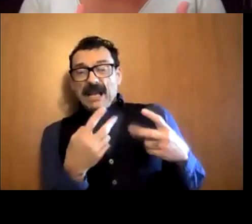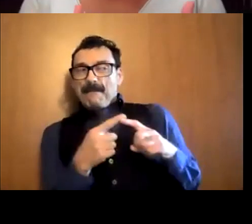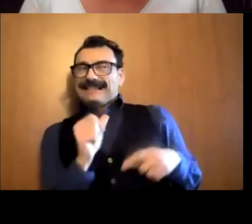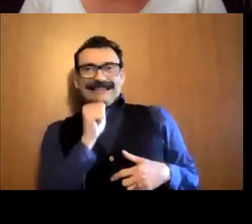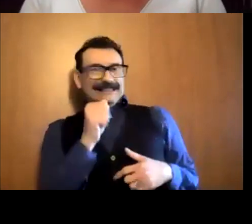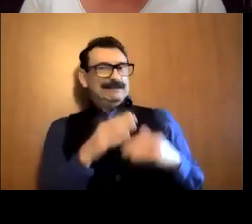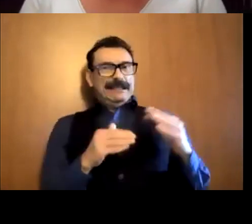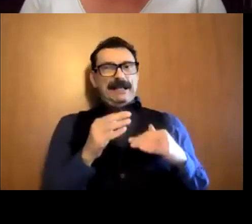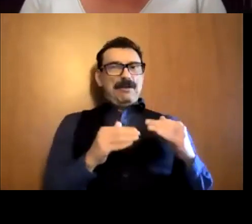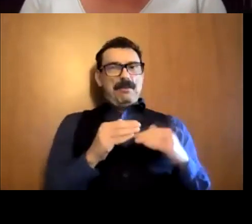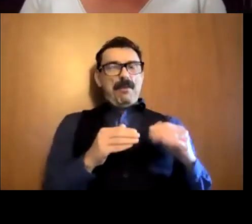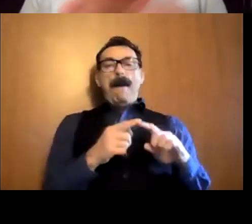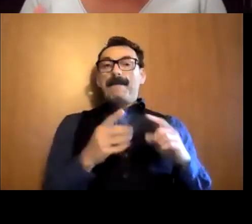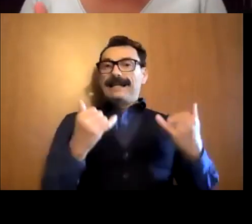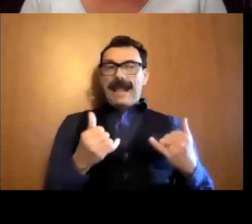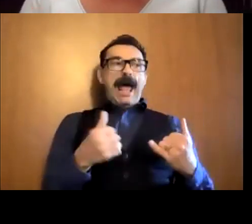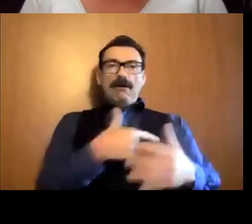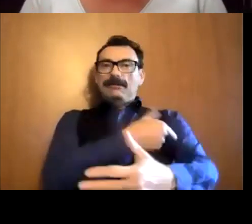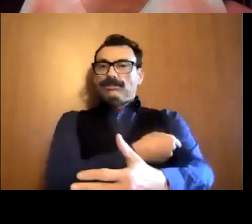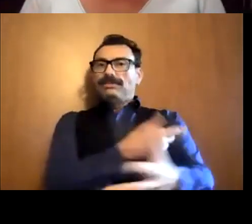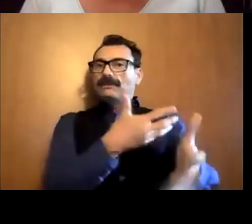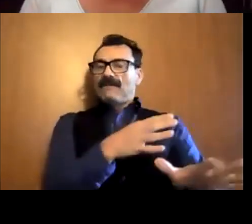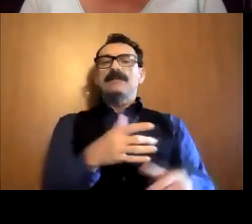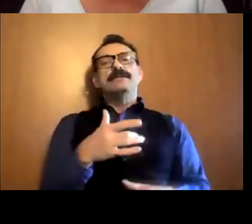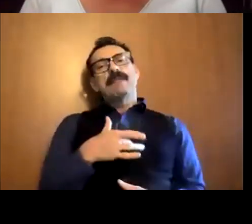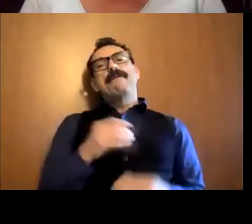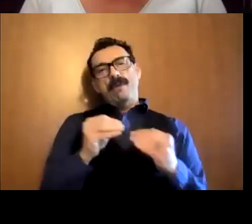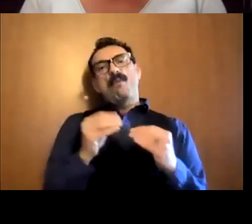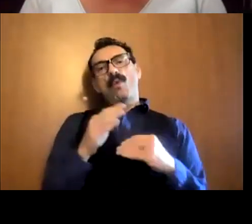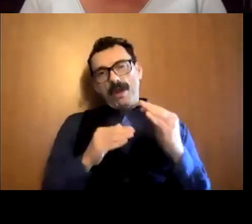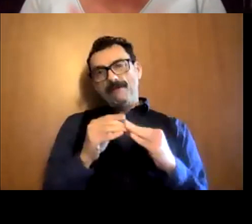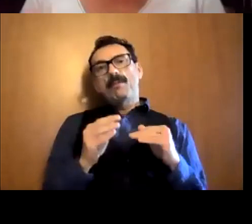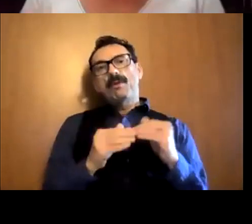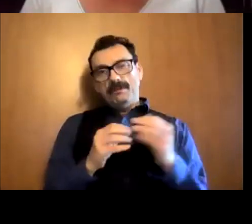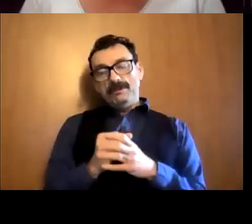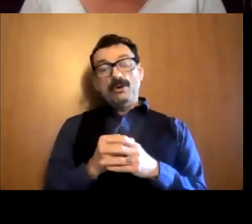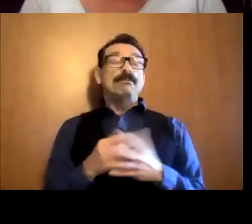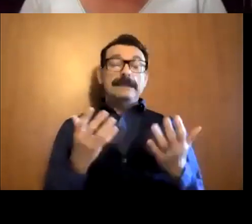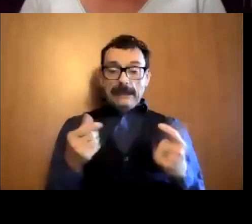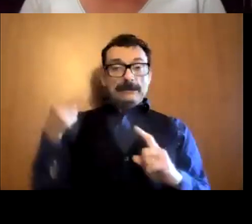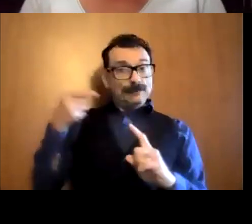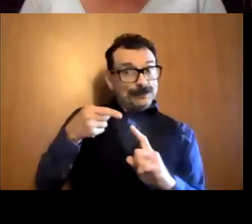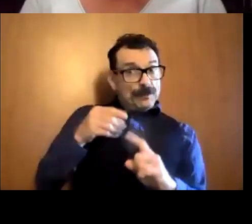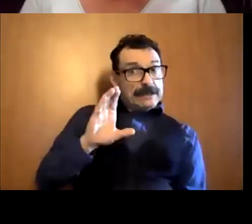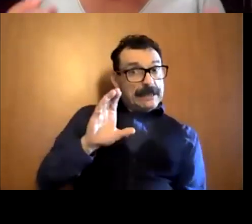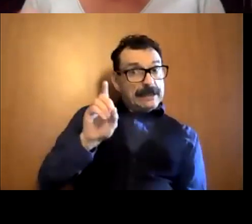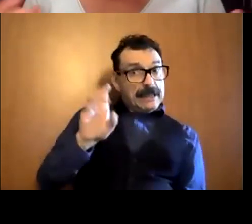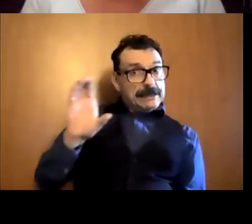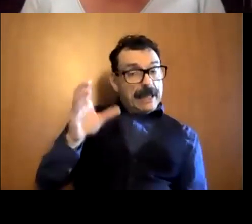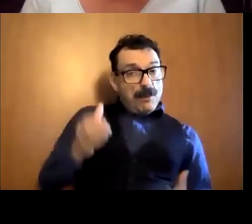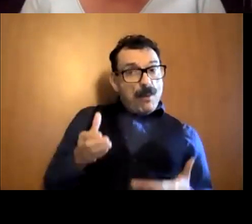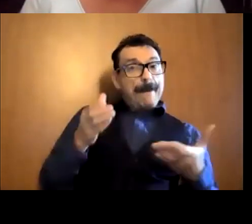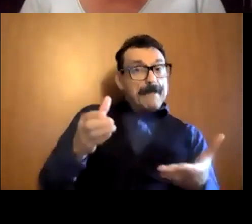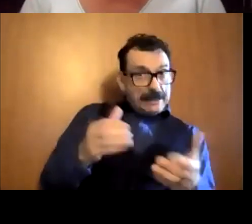my intimate family setting doing that. And so the recommendations from the CDC are that people who have been vaccinated can go